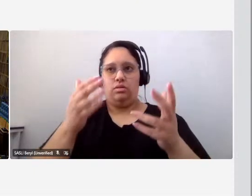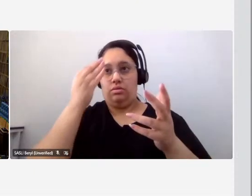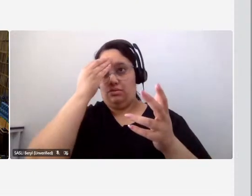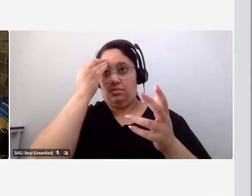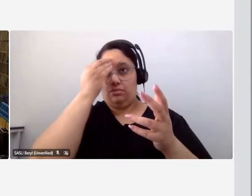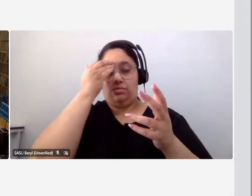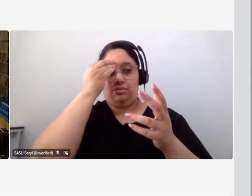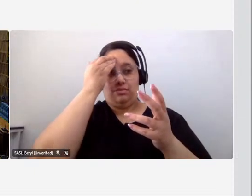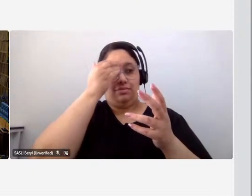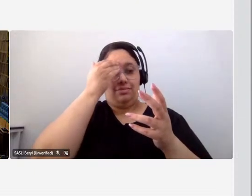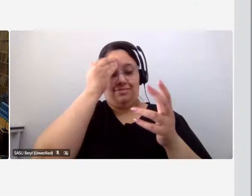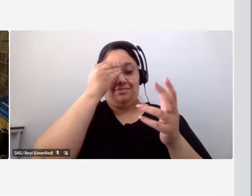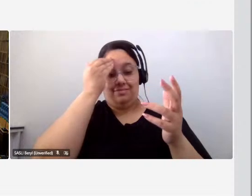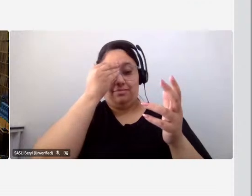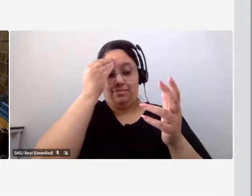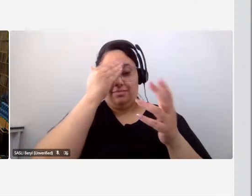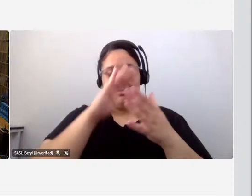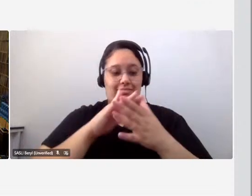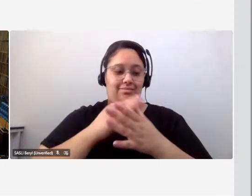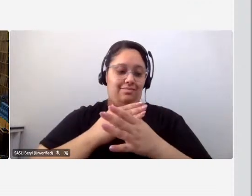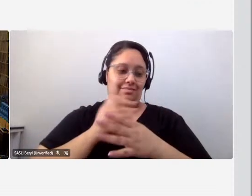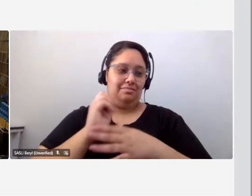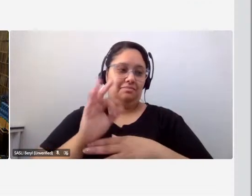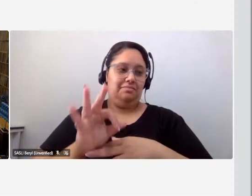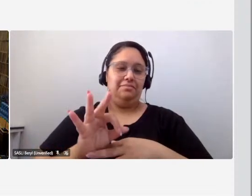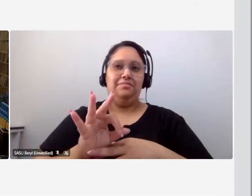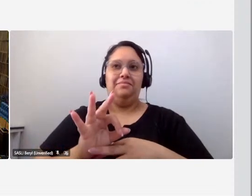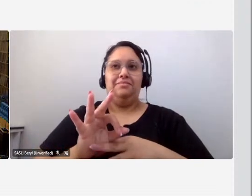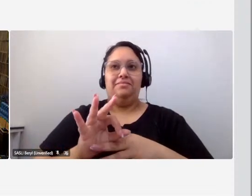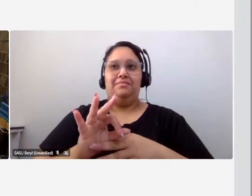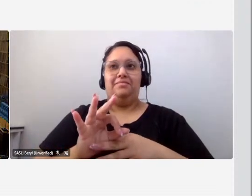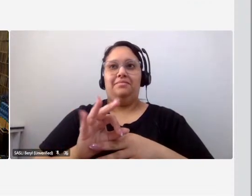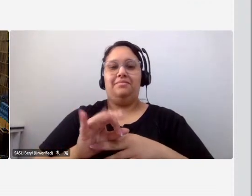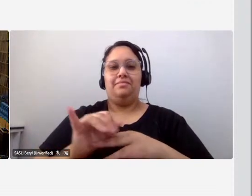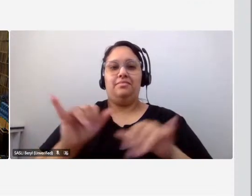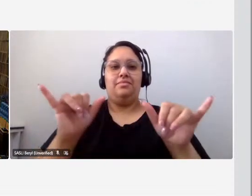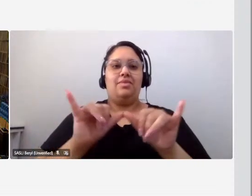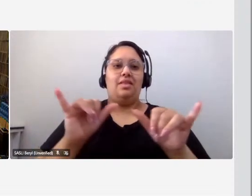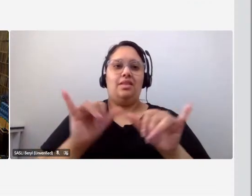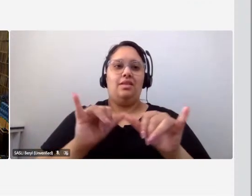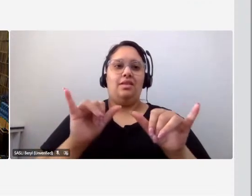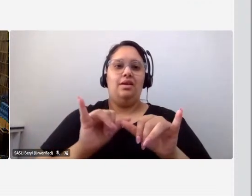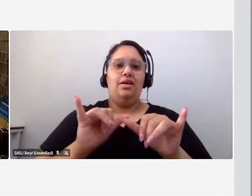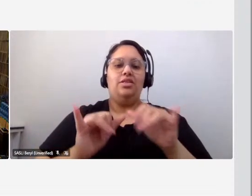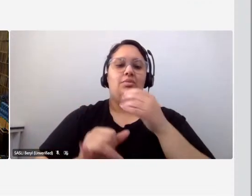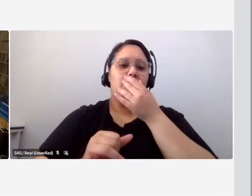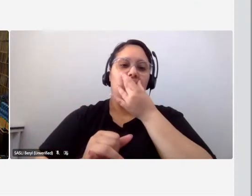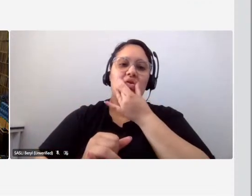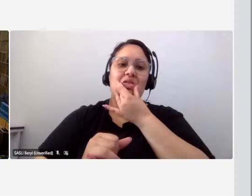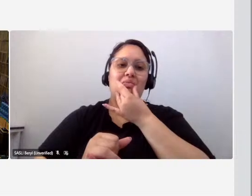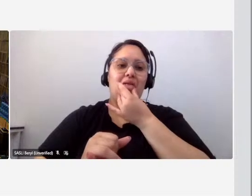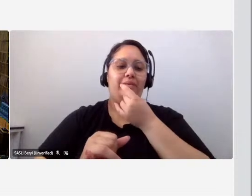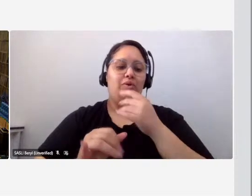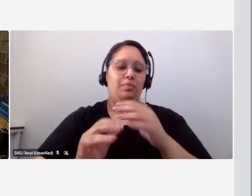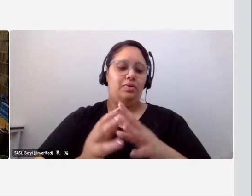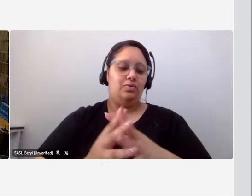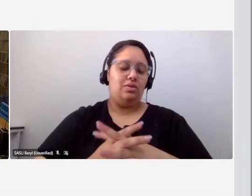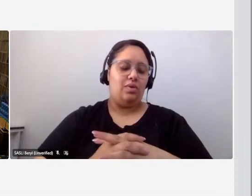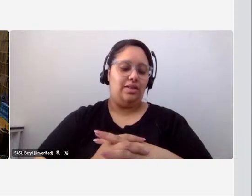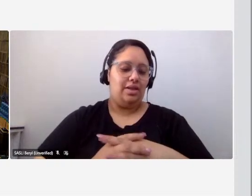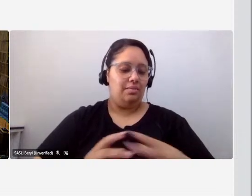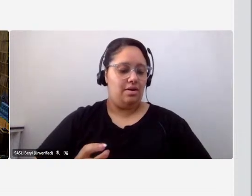are concerned that because of the size and preponderance of the city of Cape Town as an institution,